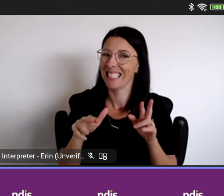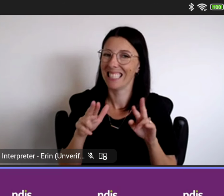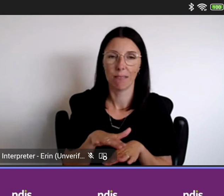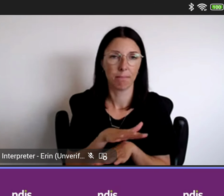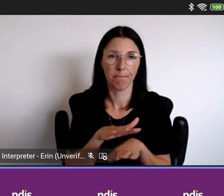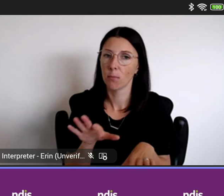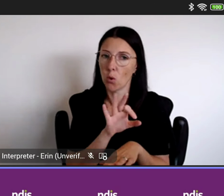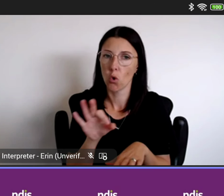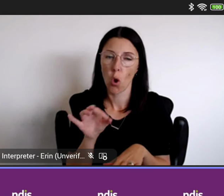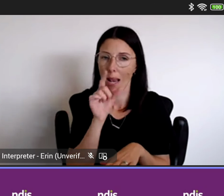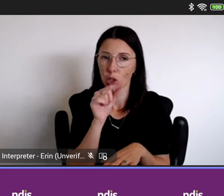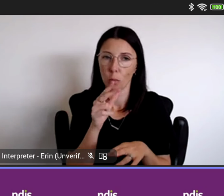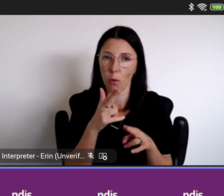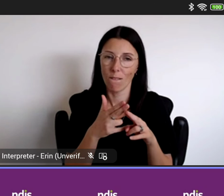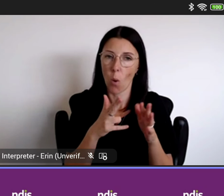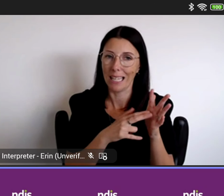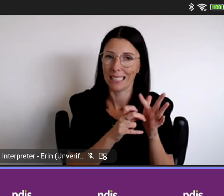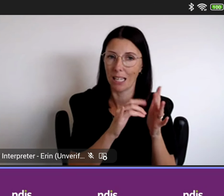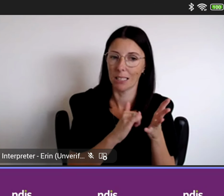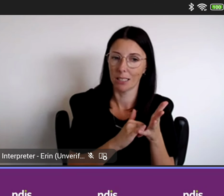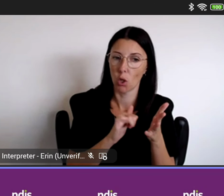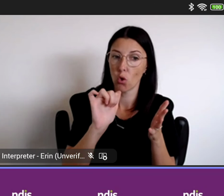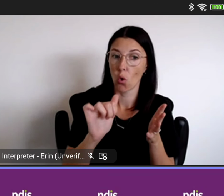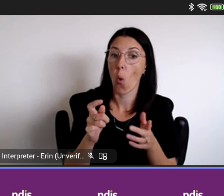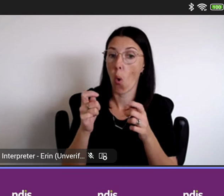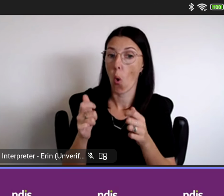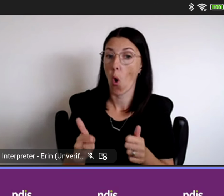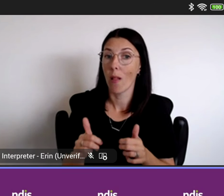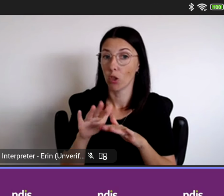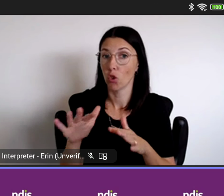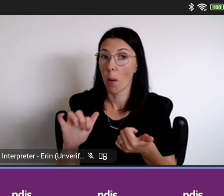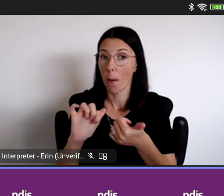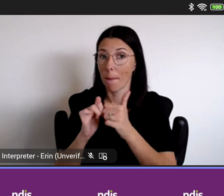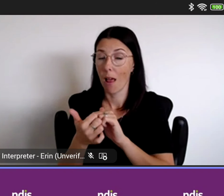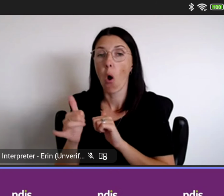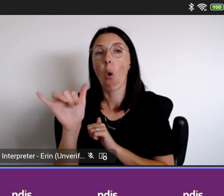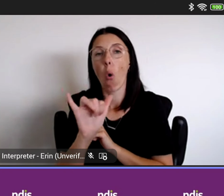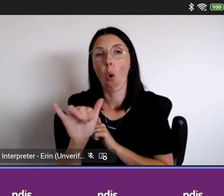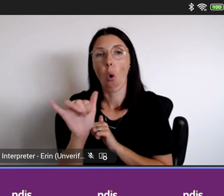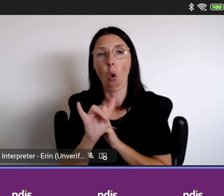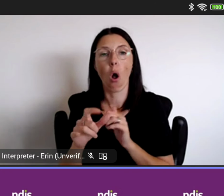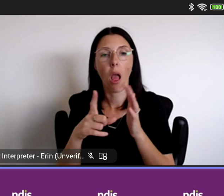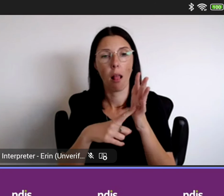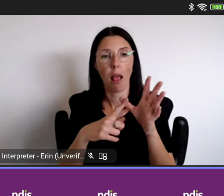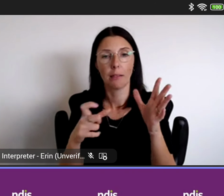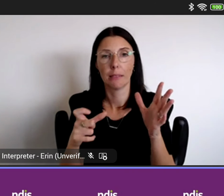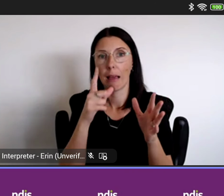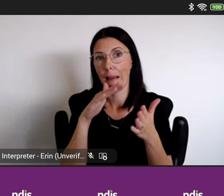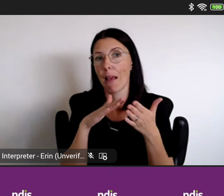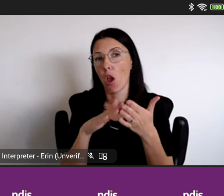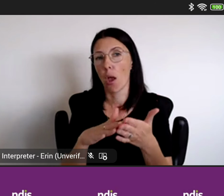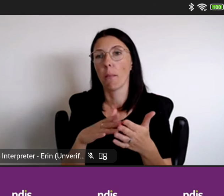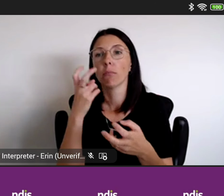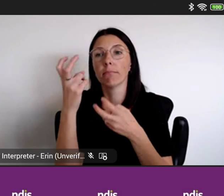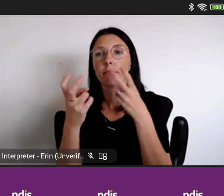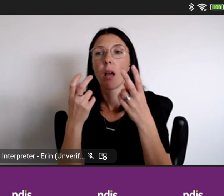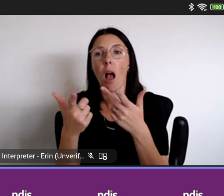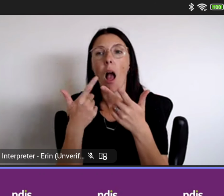childhood partner or local area coordinator can help you explore and access government and community